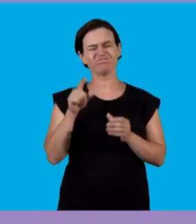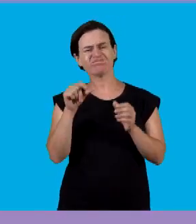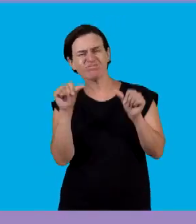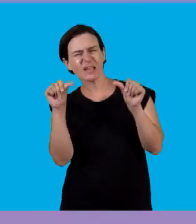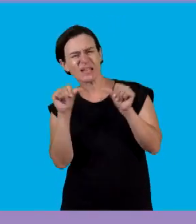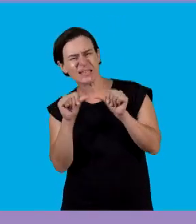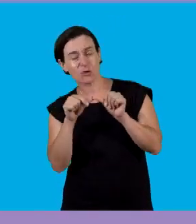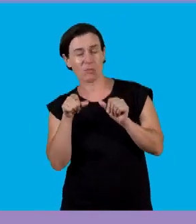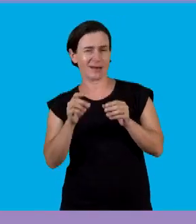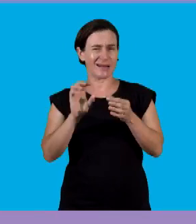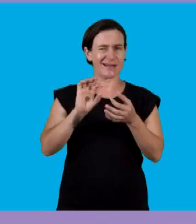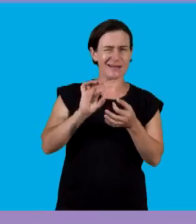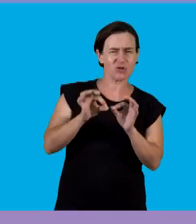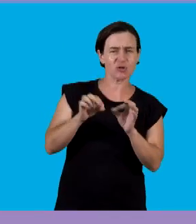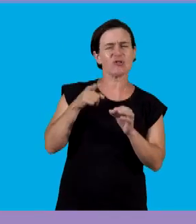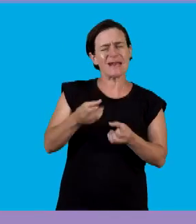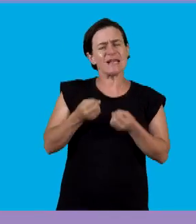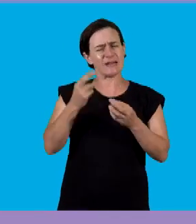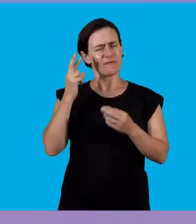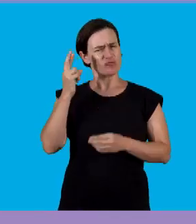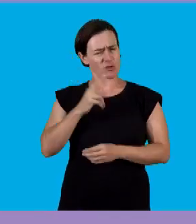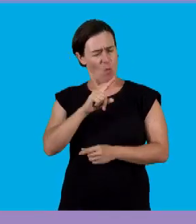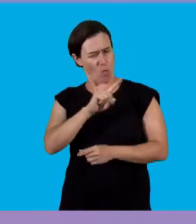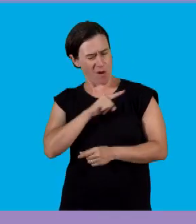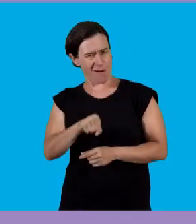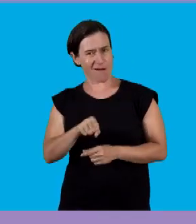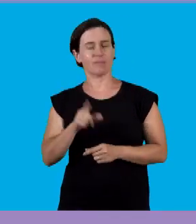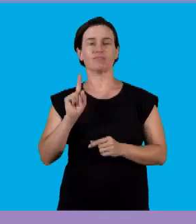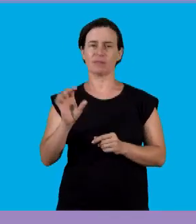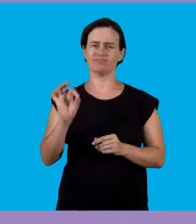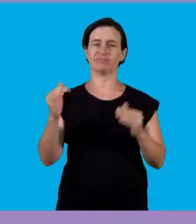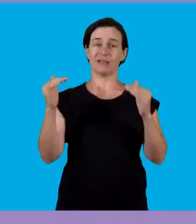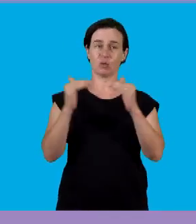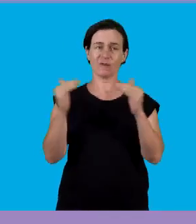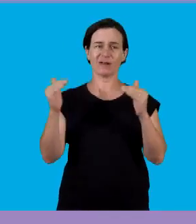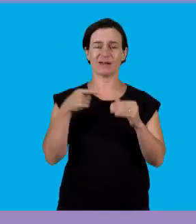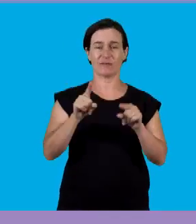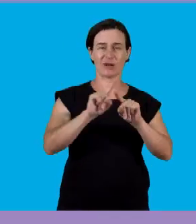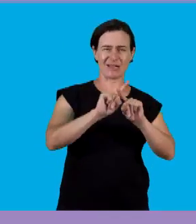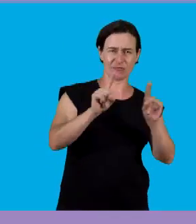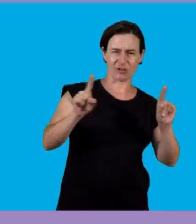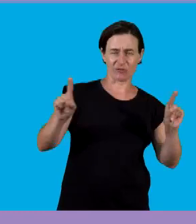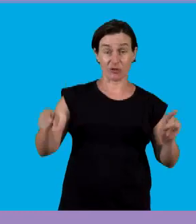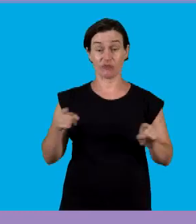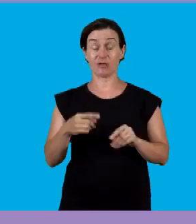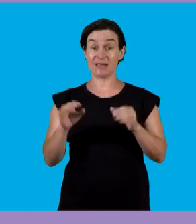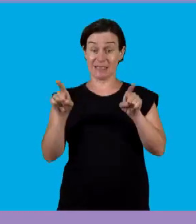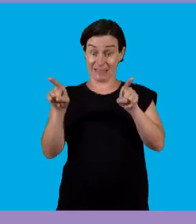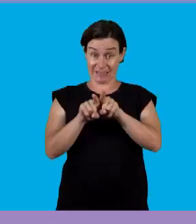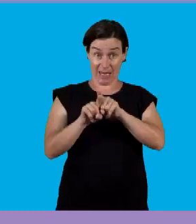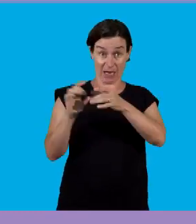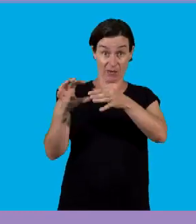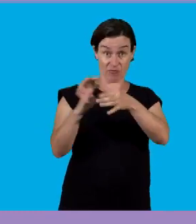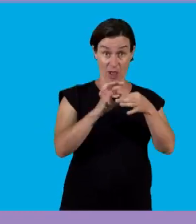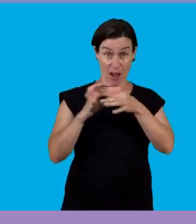to determine, interpret, and justify equivalence of different descriptions of the same